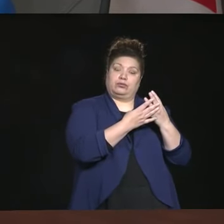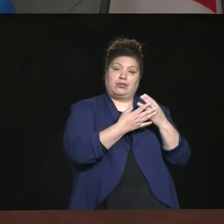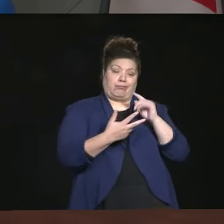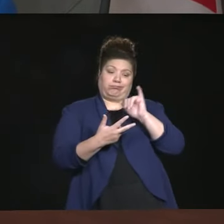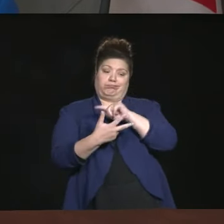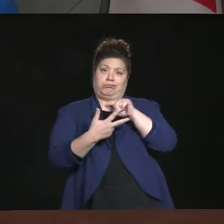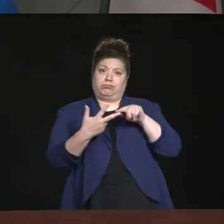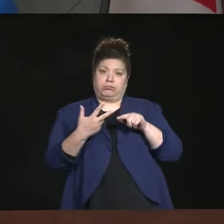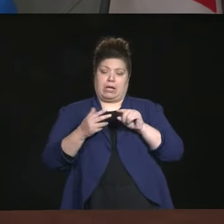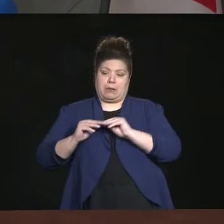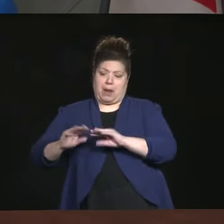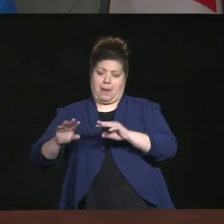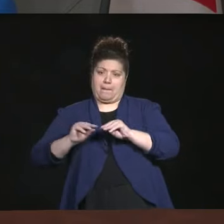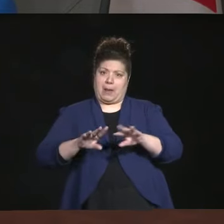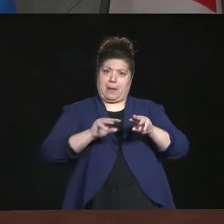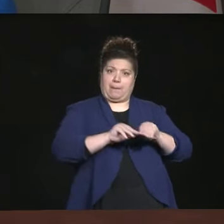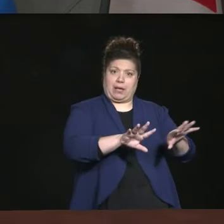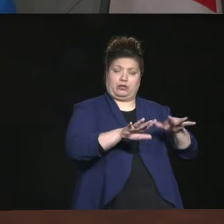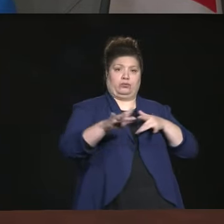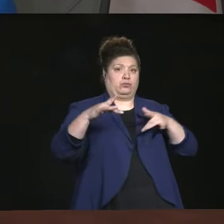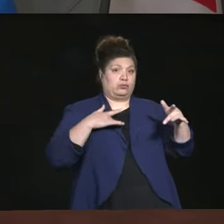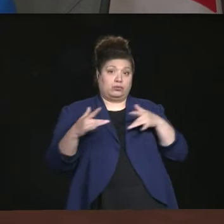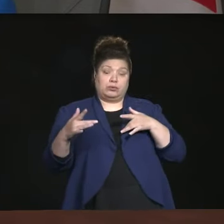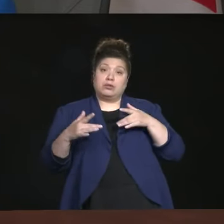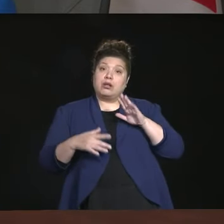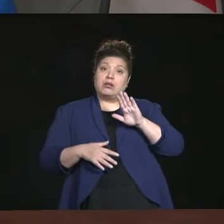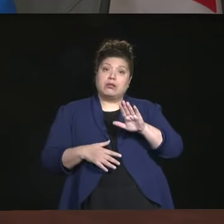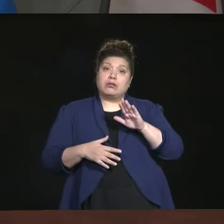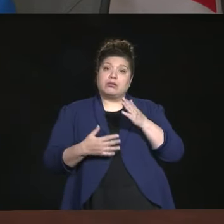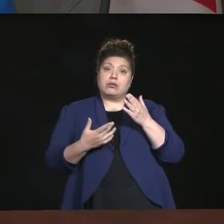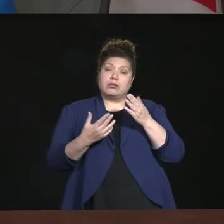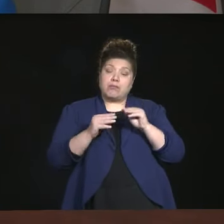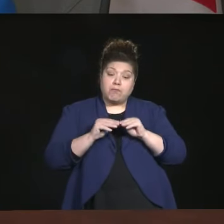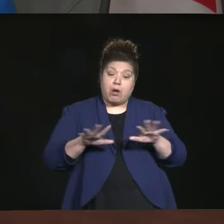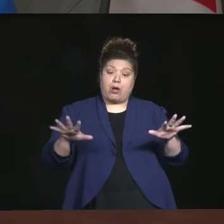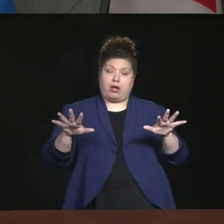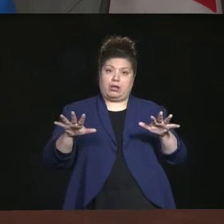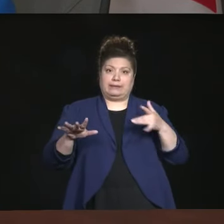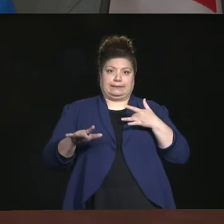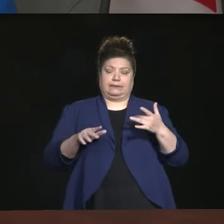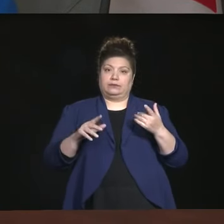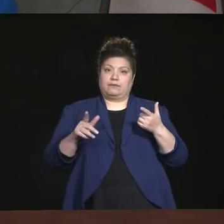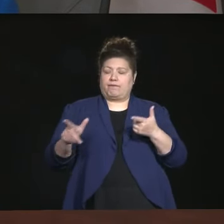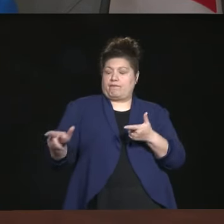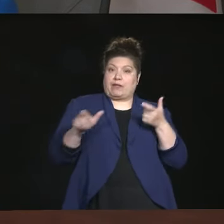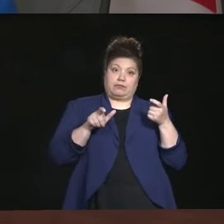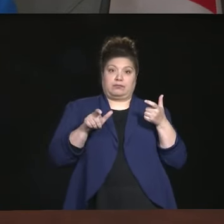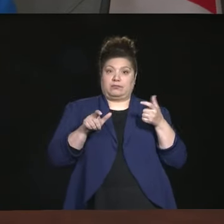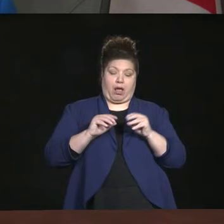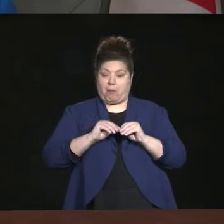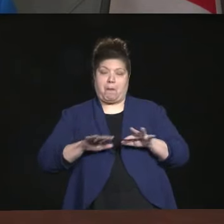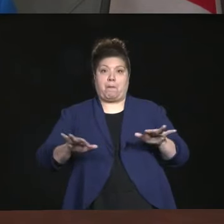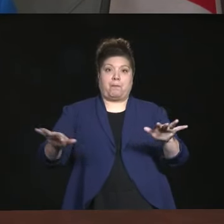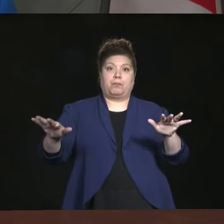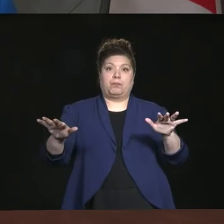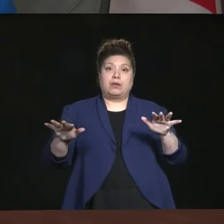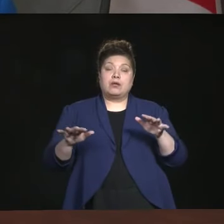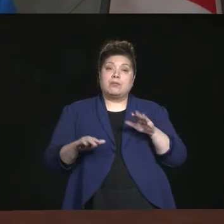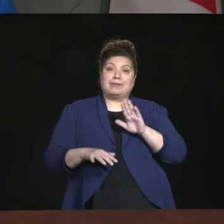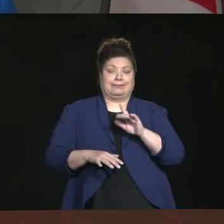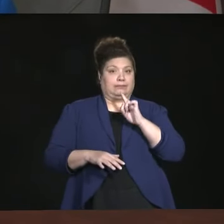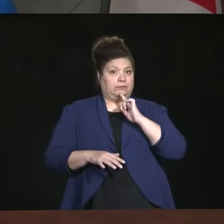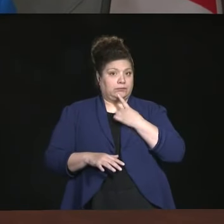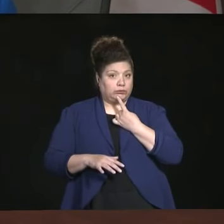because they result in outbreaks that accelerate the spread of the virus, but more so because of the serious consequences for